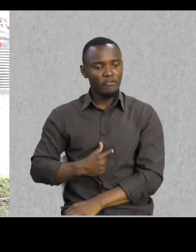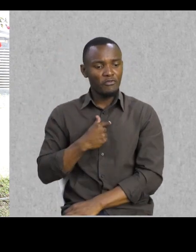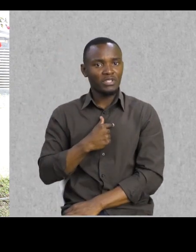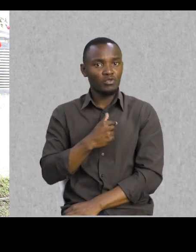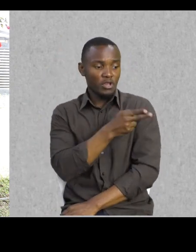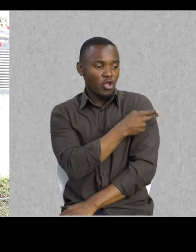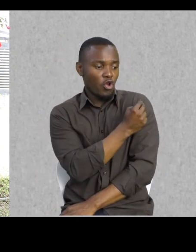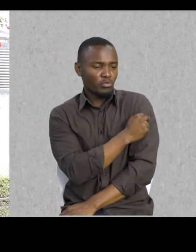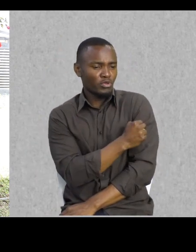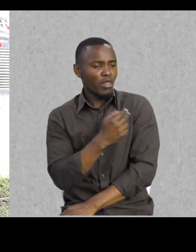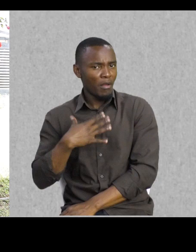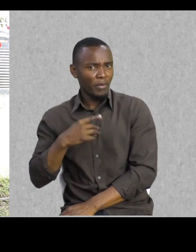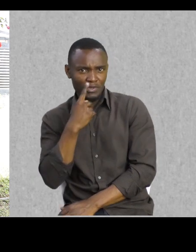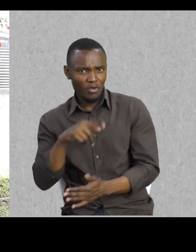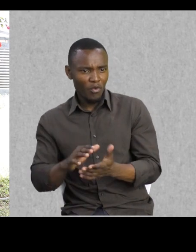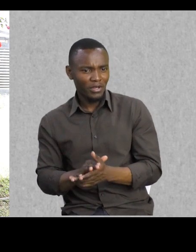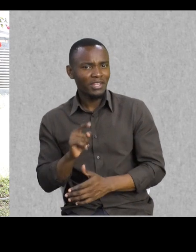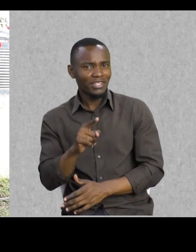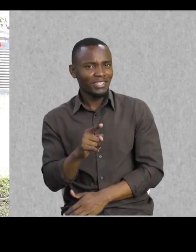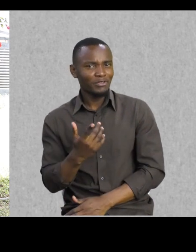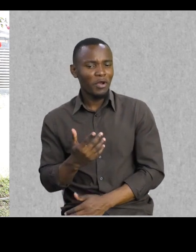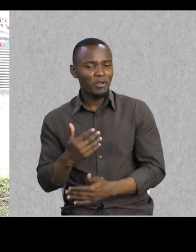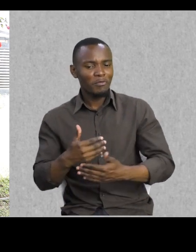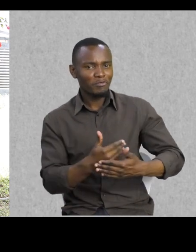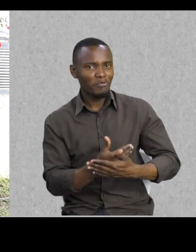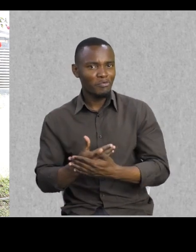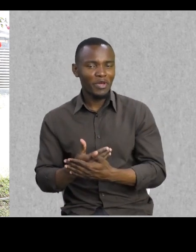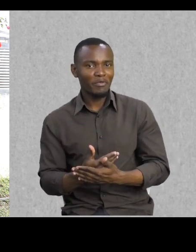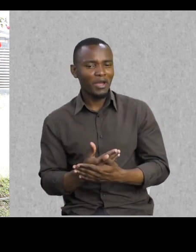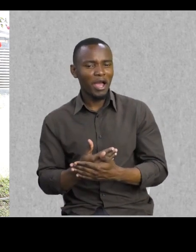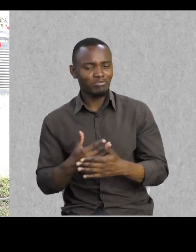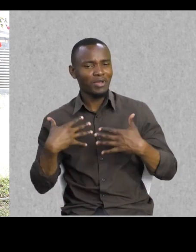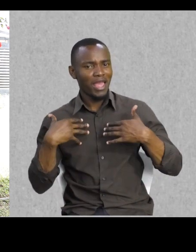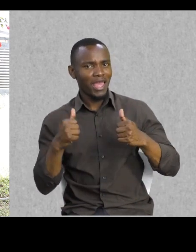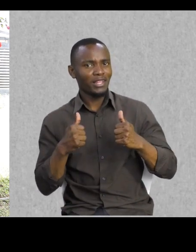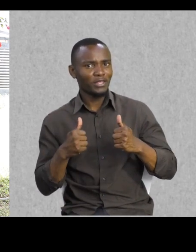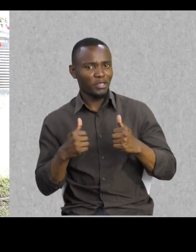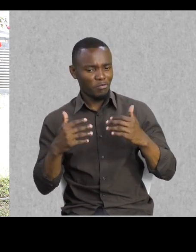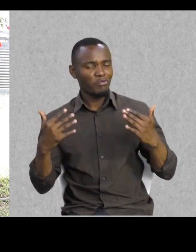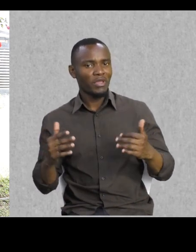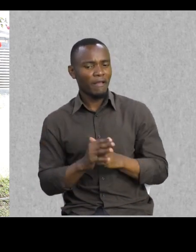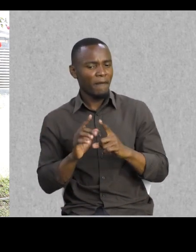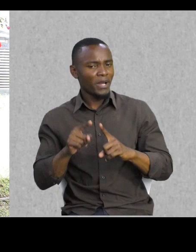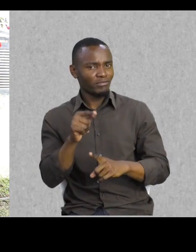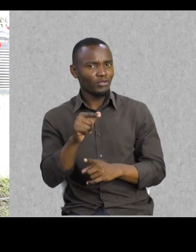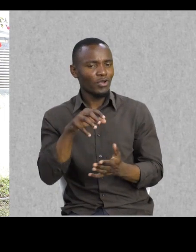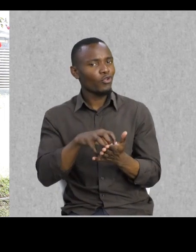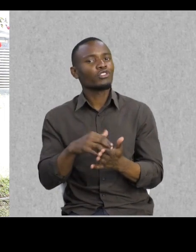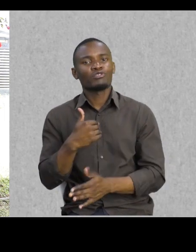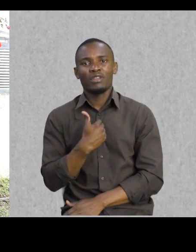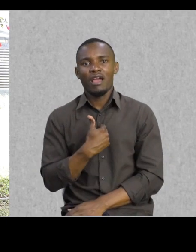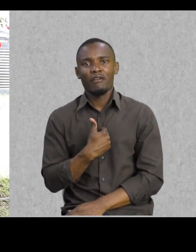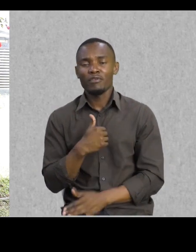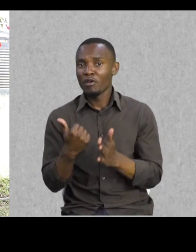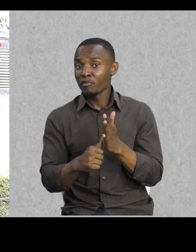hospital, people were like, yes, this baby is so chubby, yeah, so healthy, but she has a condition. She has